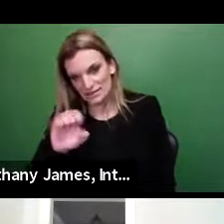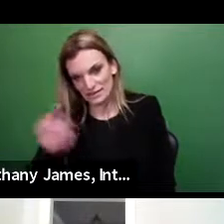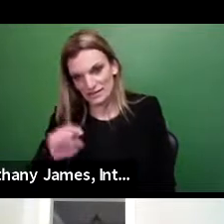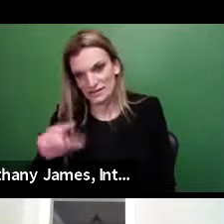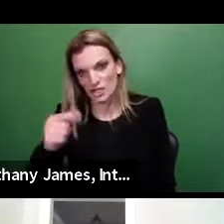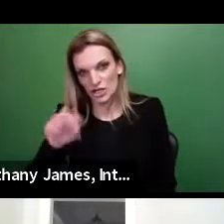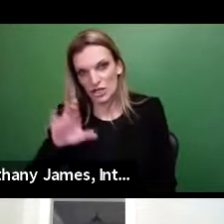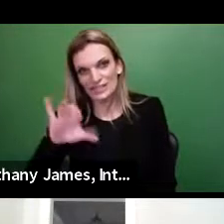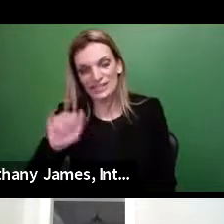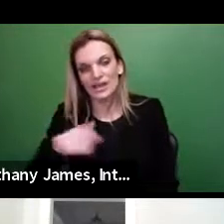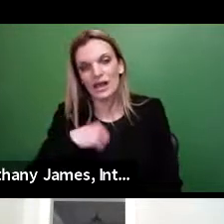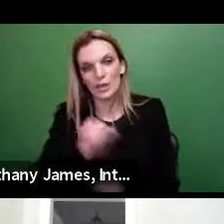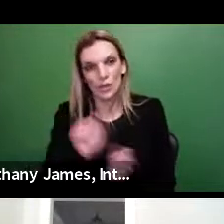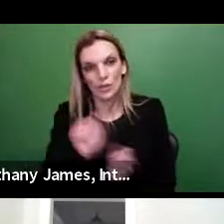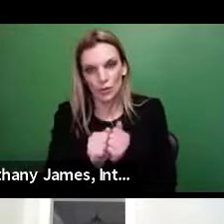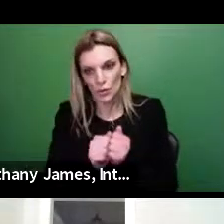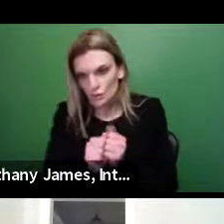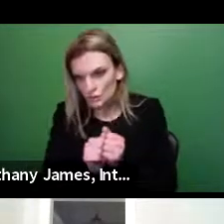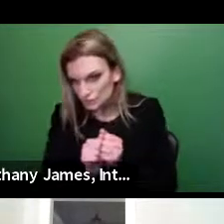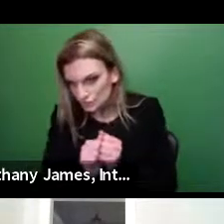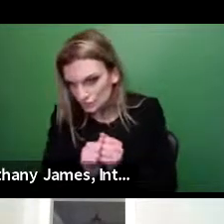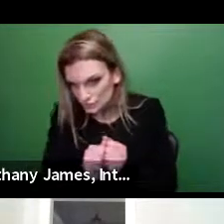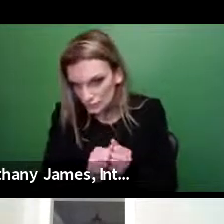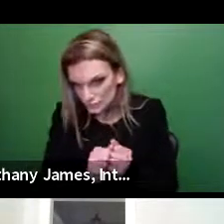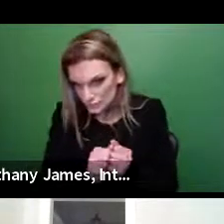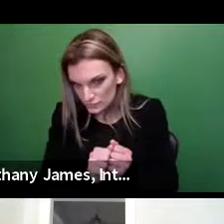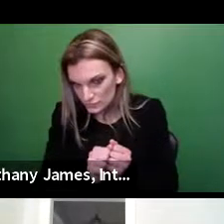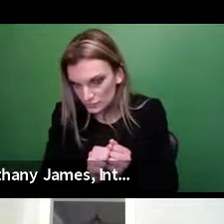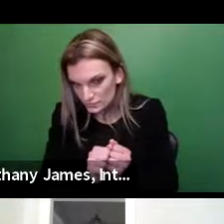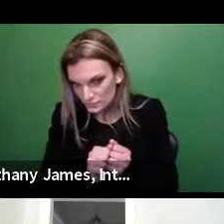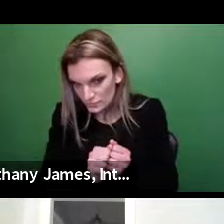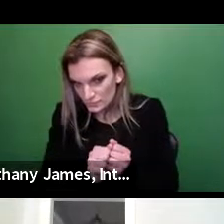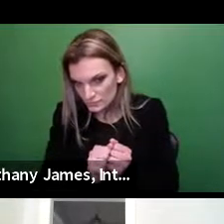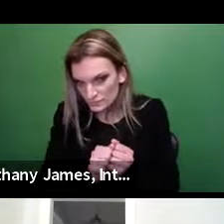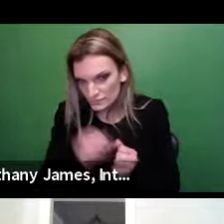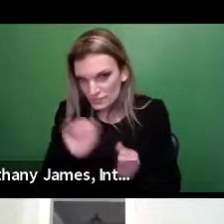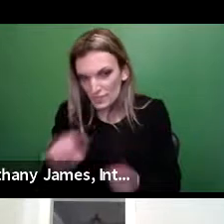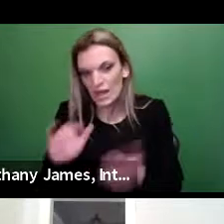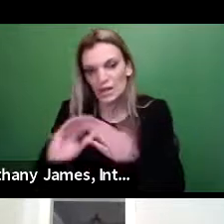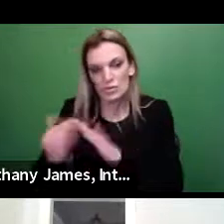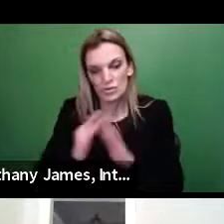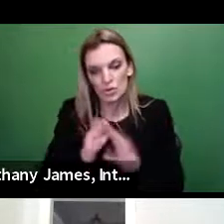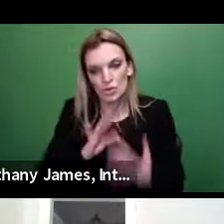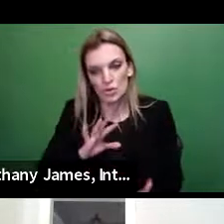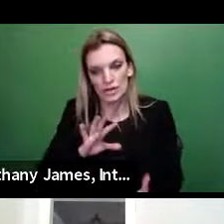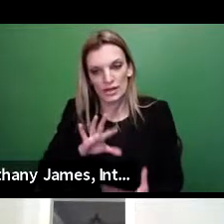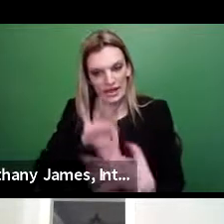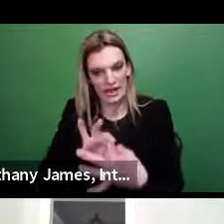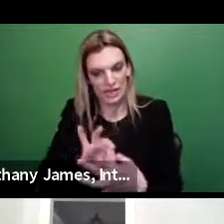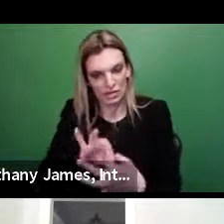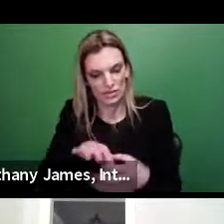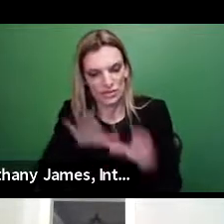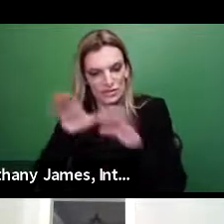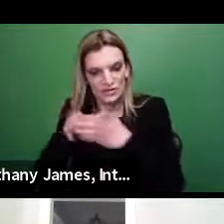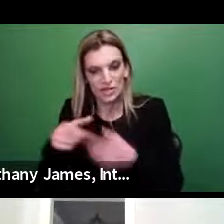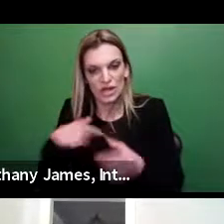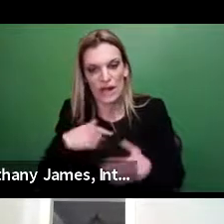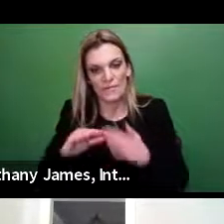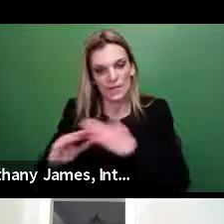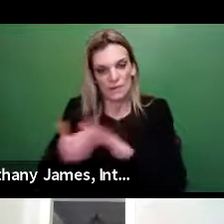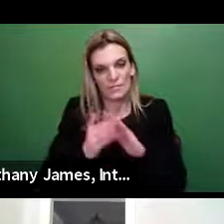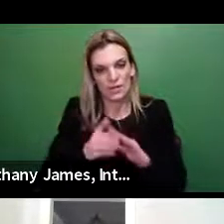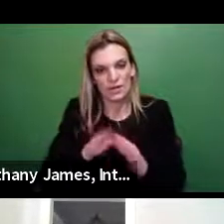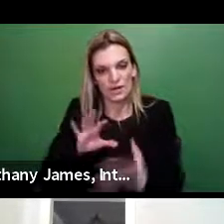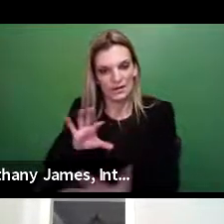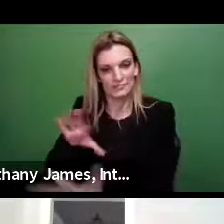work with the Community Engagement Division. I am the Community Engagement Liaison for the Hispanic